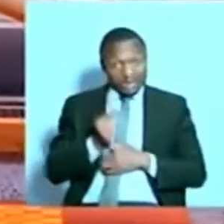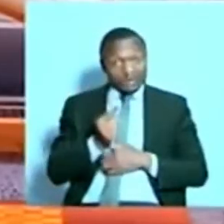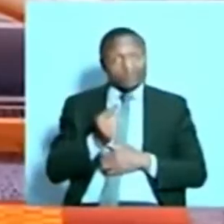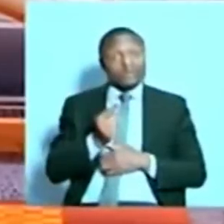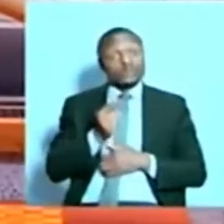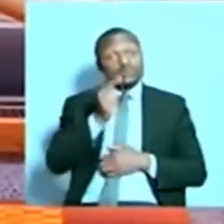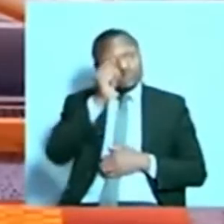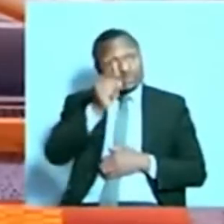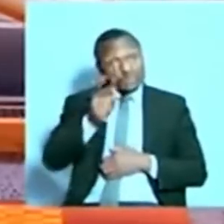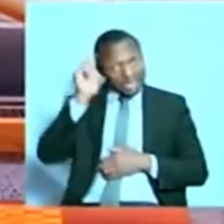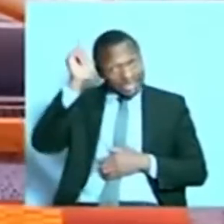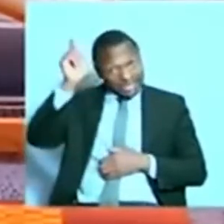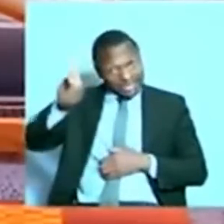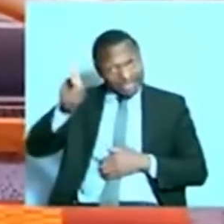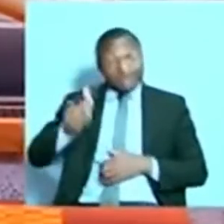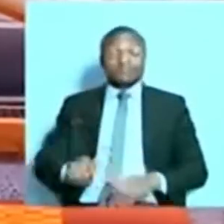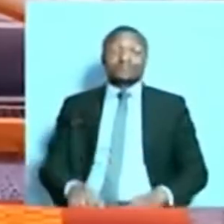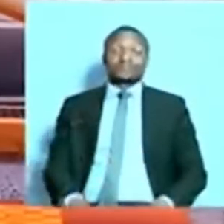at a later point.